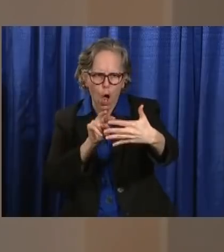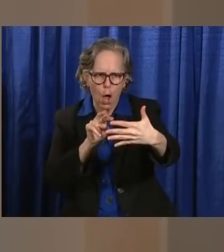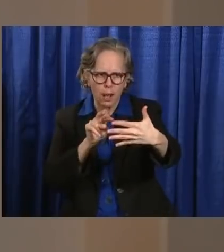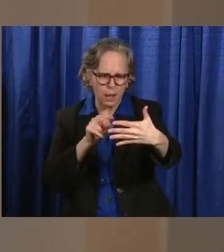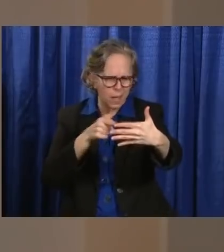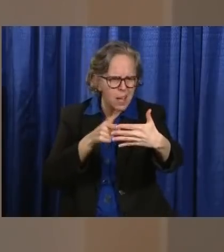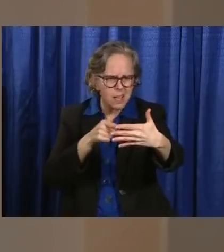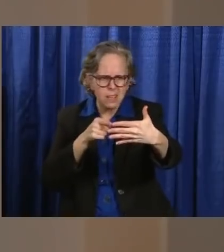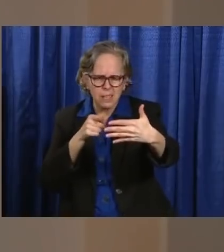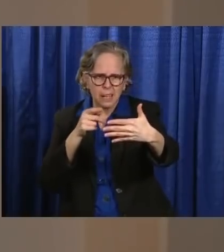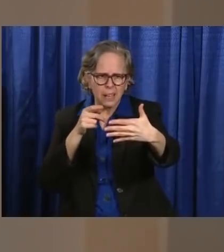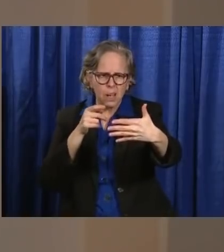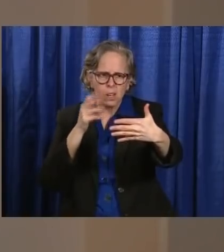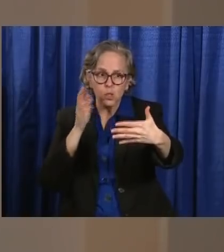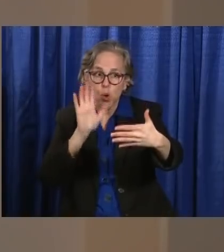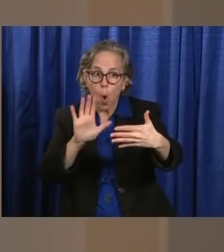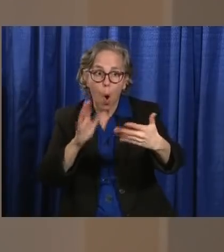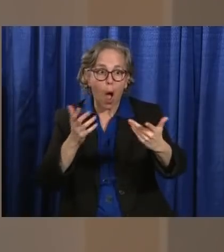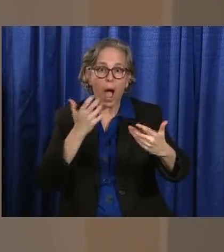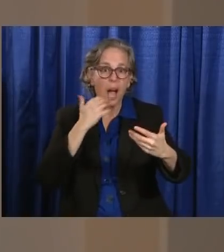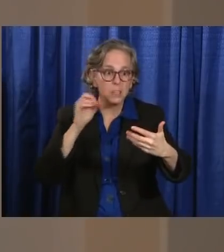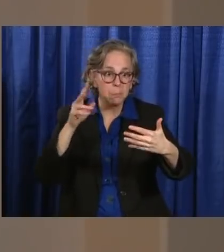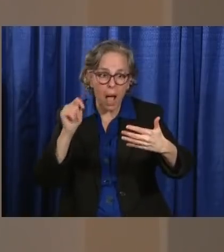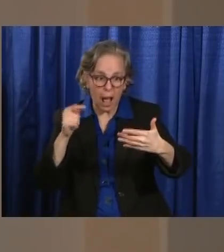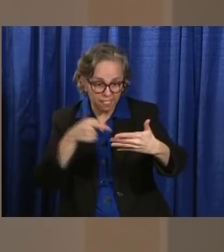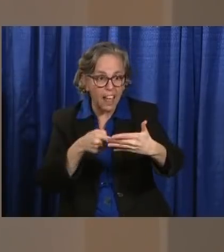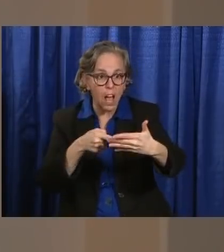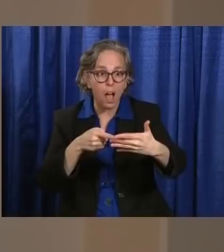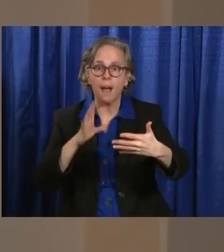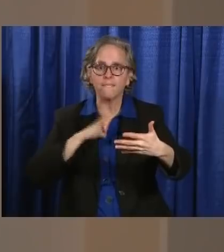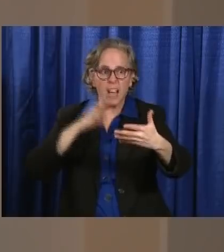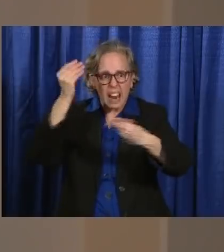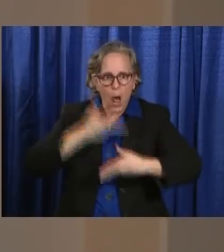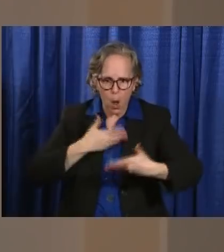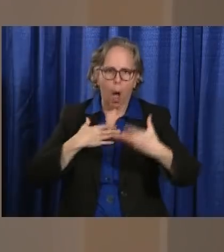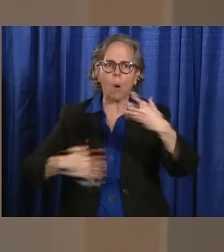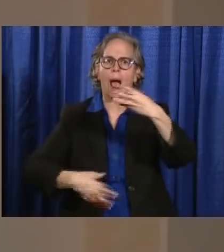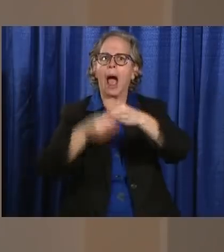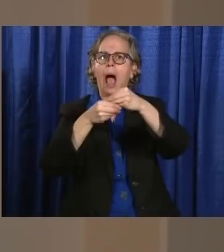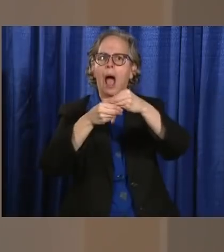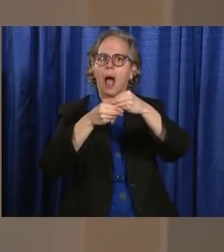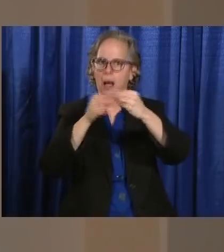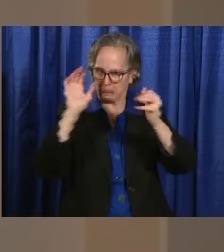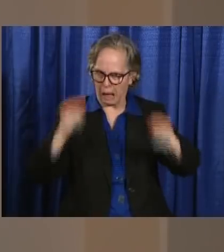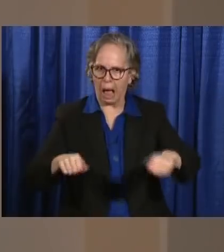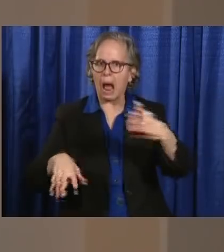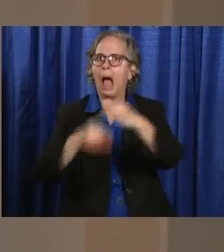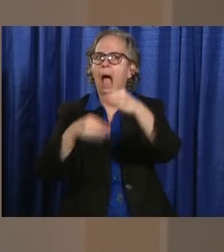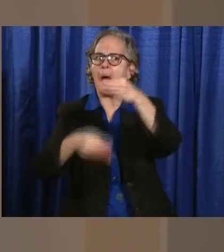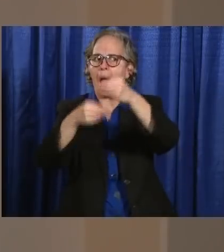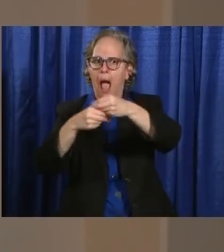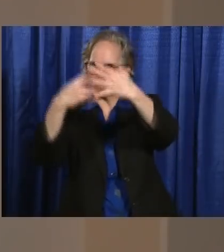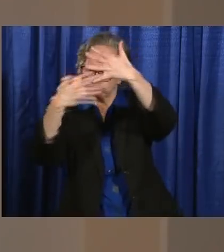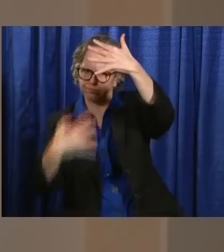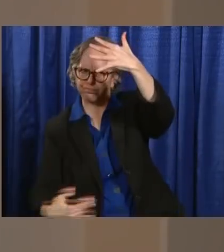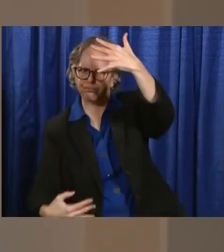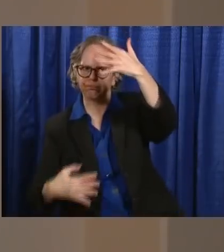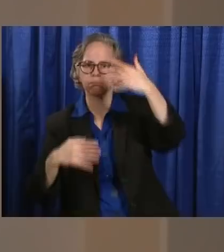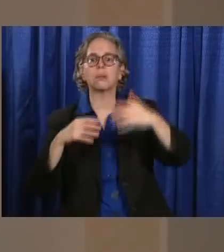to us so we can post them and get them out there for folks. You can do that together at